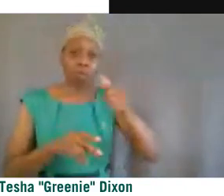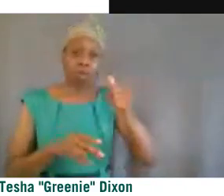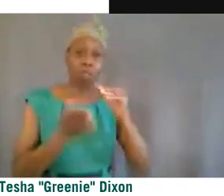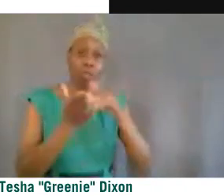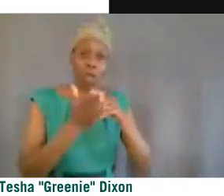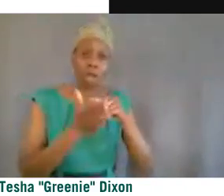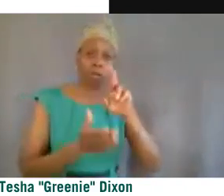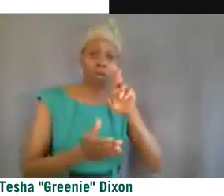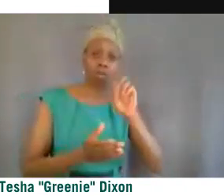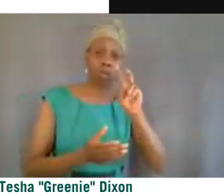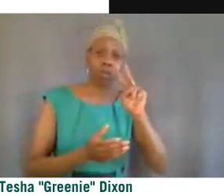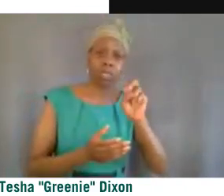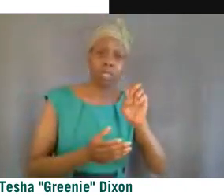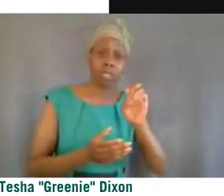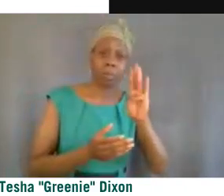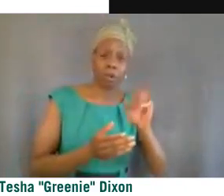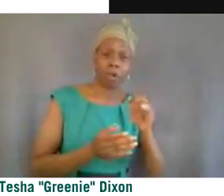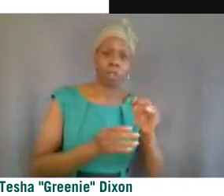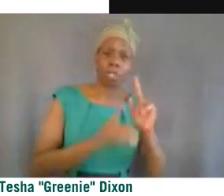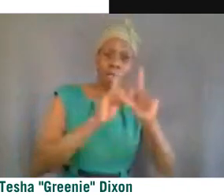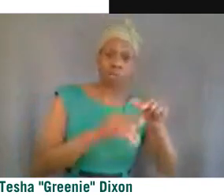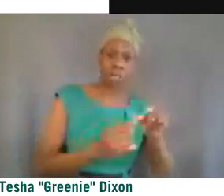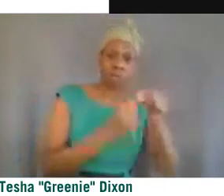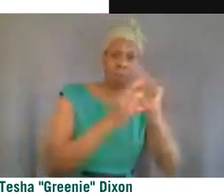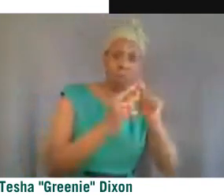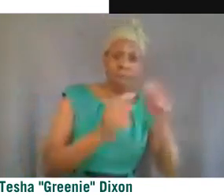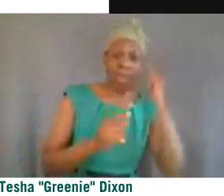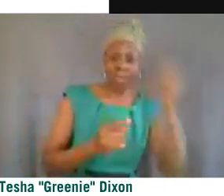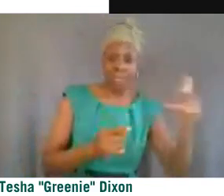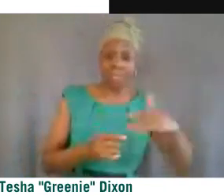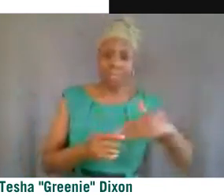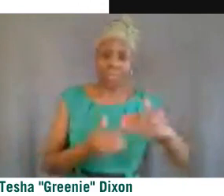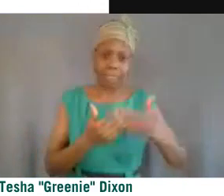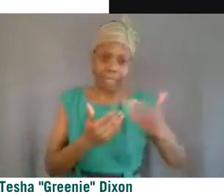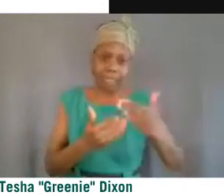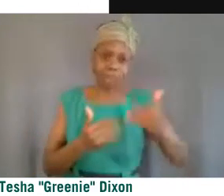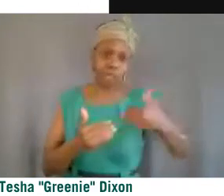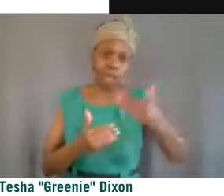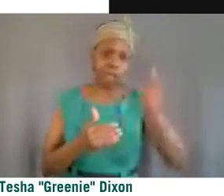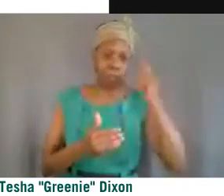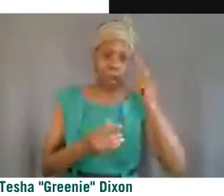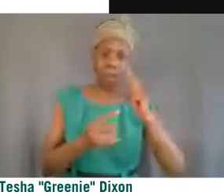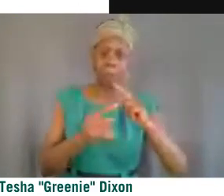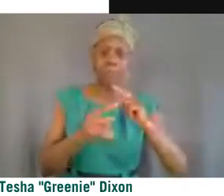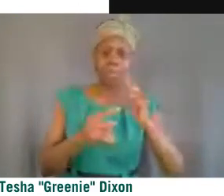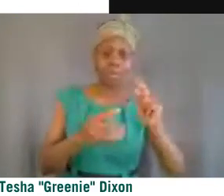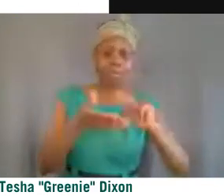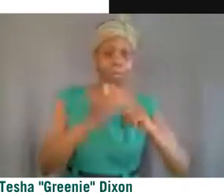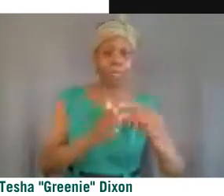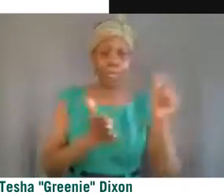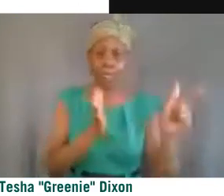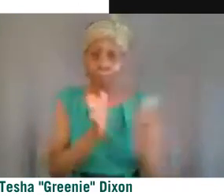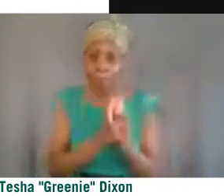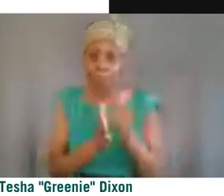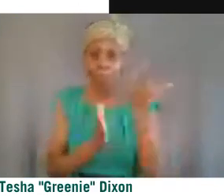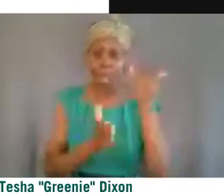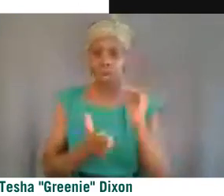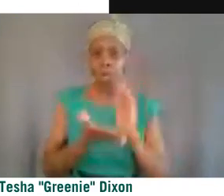it's easier the younger your brain is, but that doesn't mean it's impossible as an adult, I don't think.